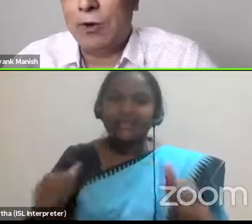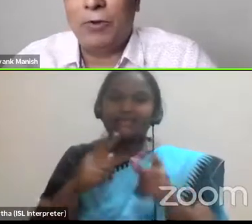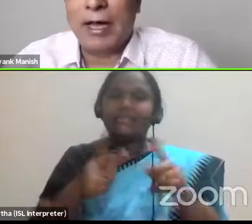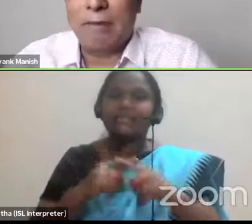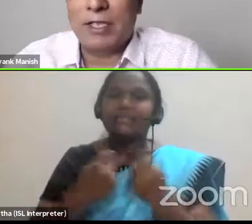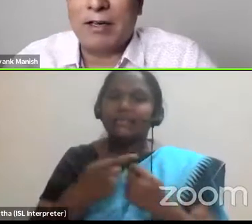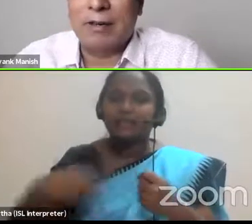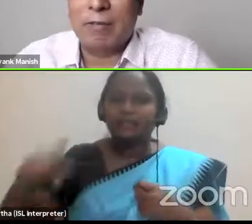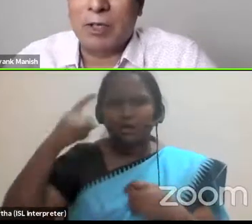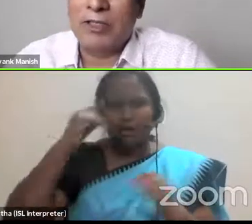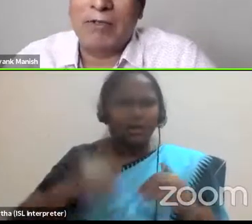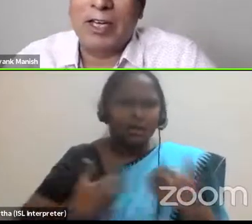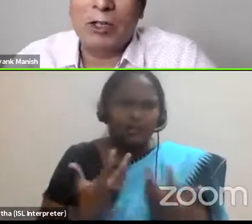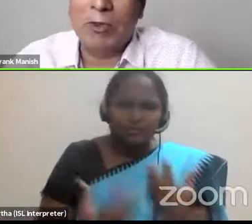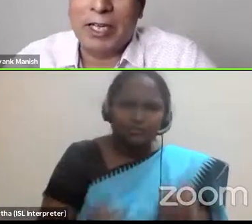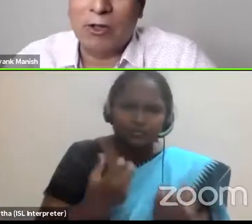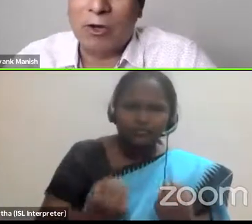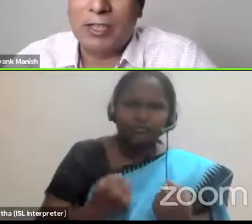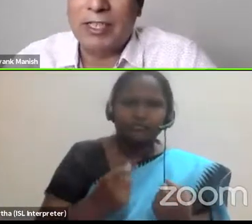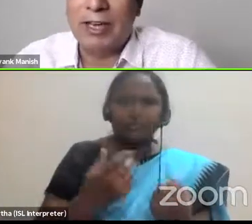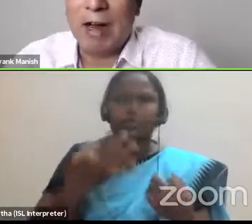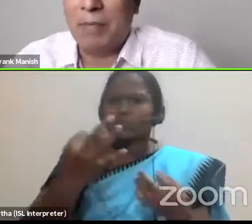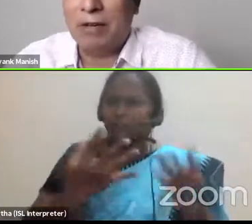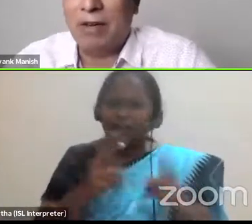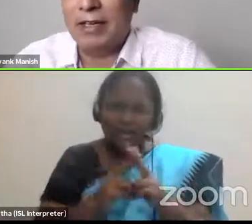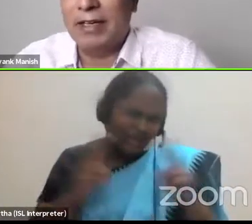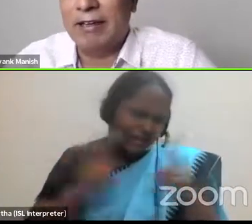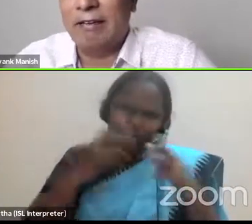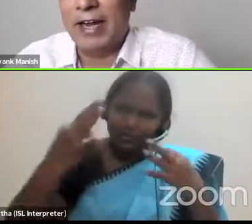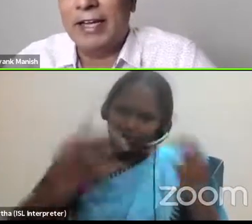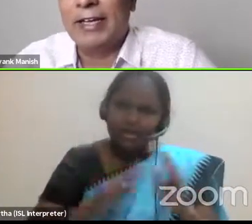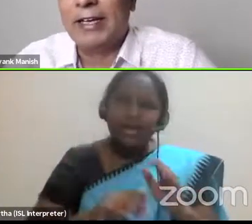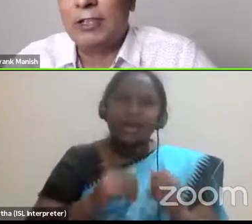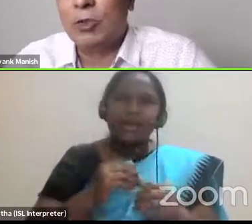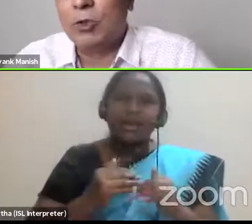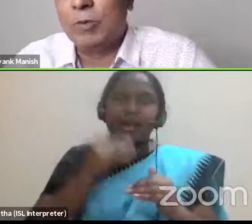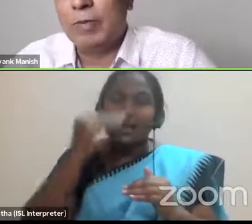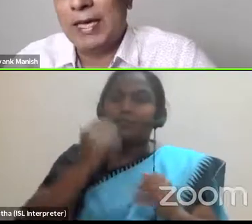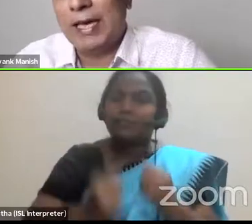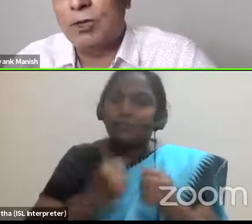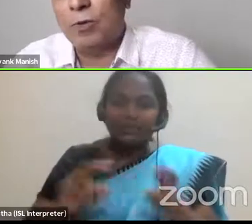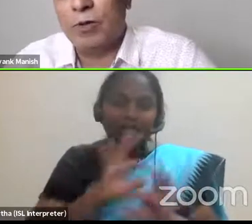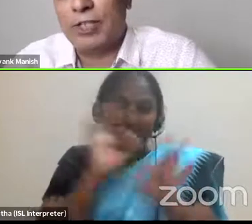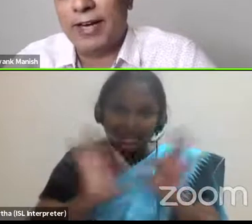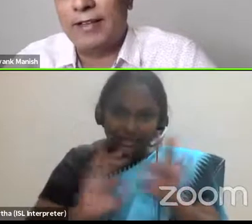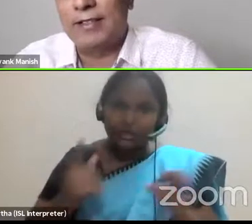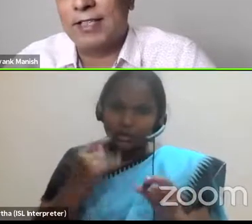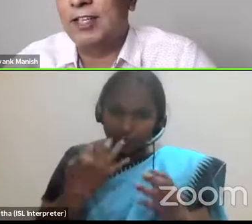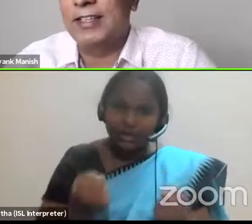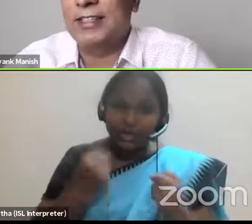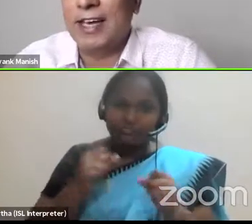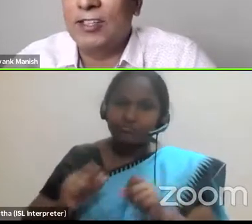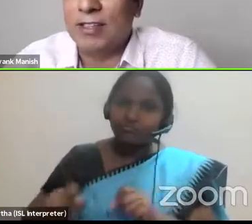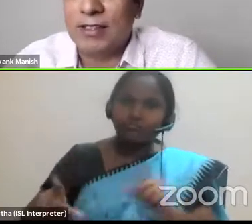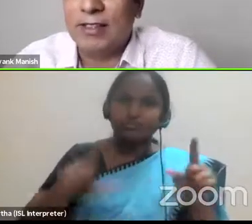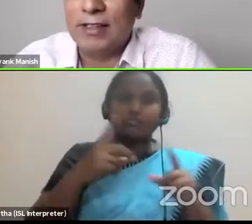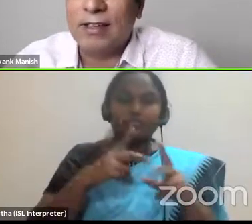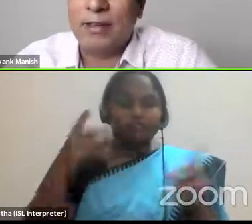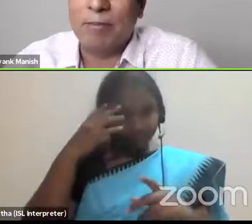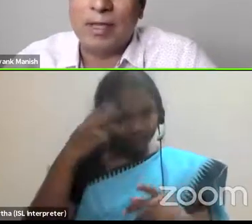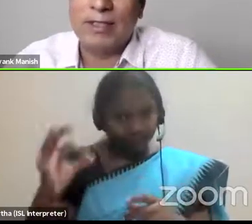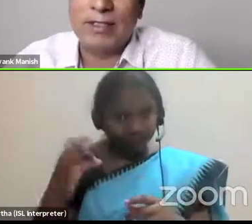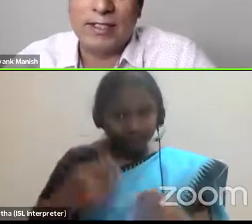get the holograms, it's a very new technology, up and running and ready to be able to project such an